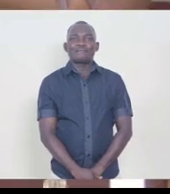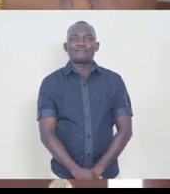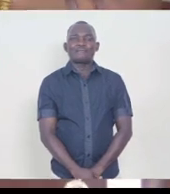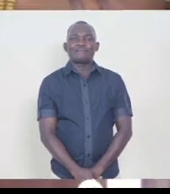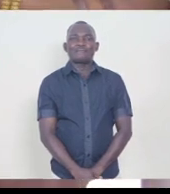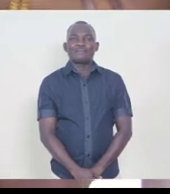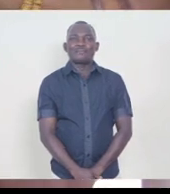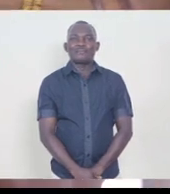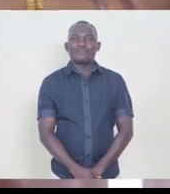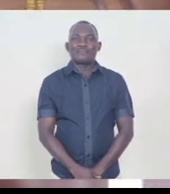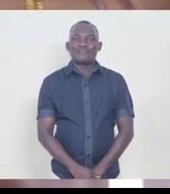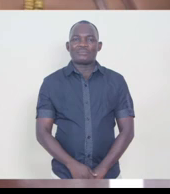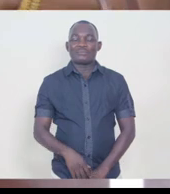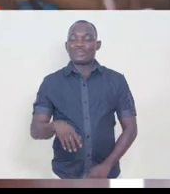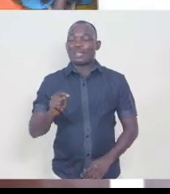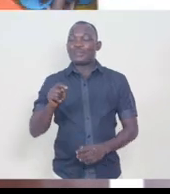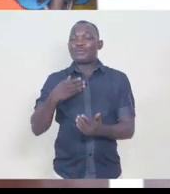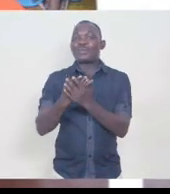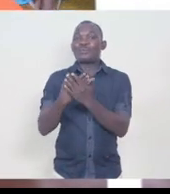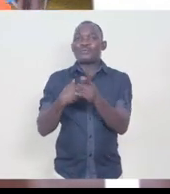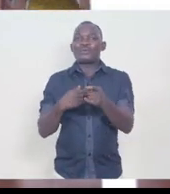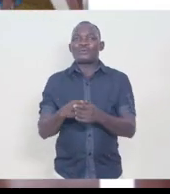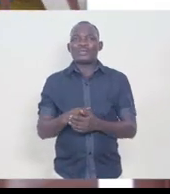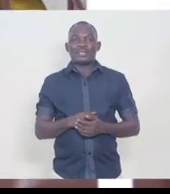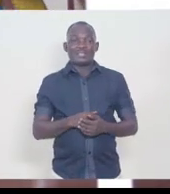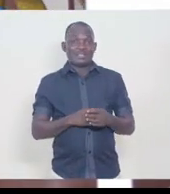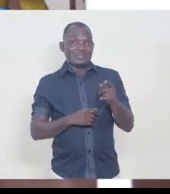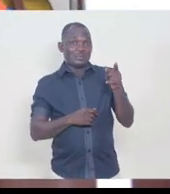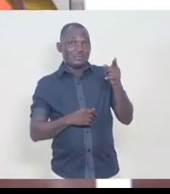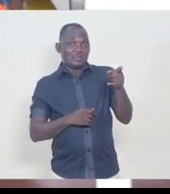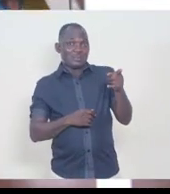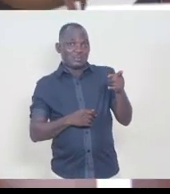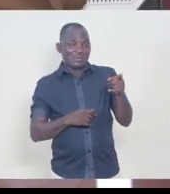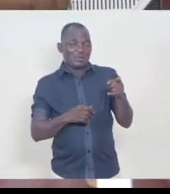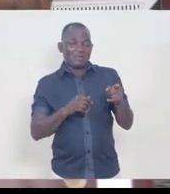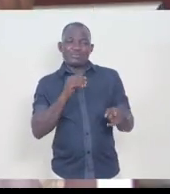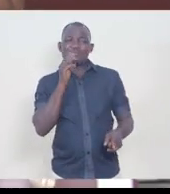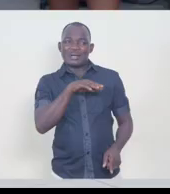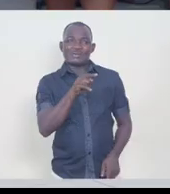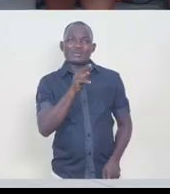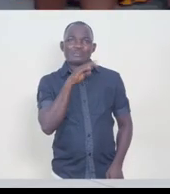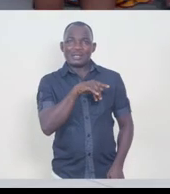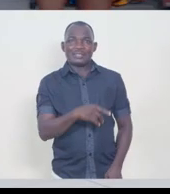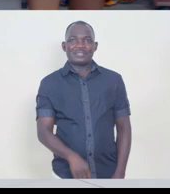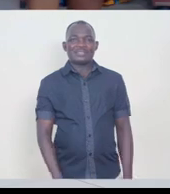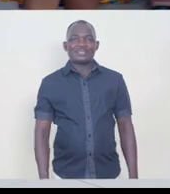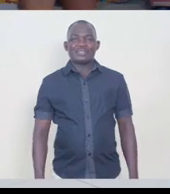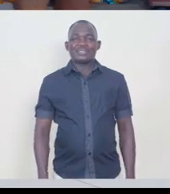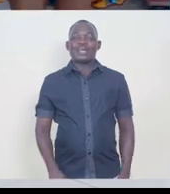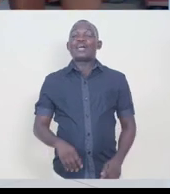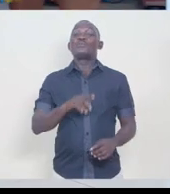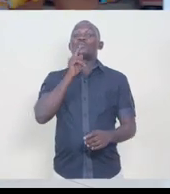But wait, I got here before you. You have been very bad, haven't you? It's not what you think, Coco.